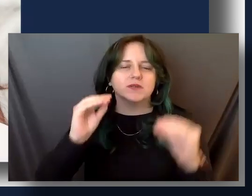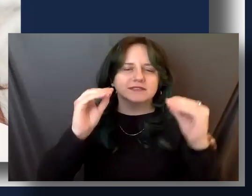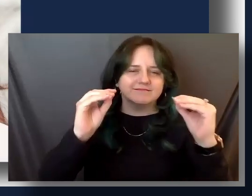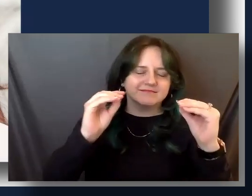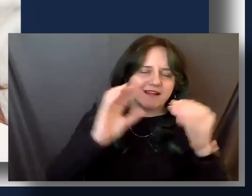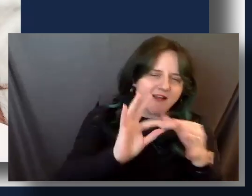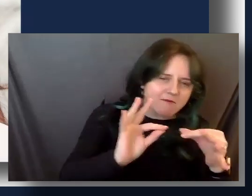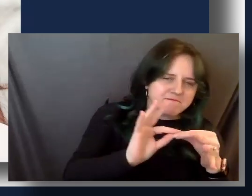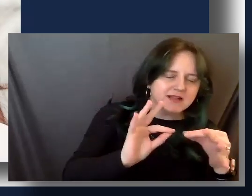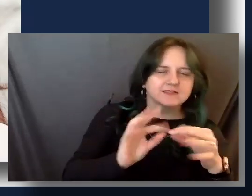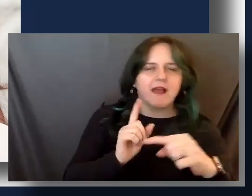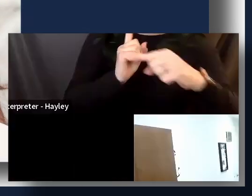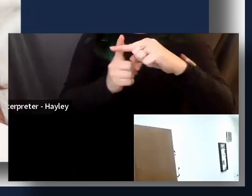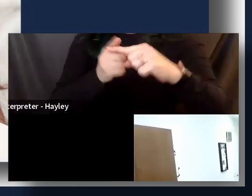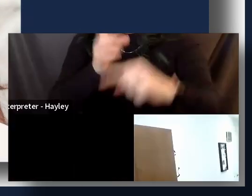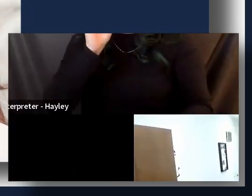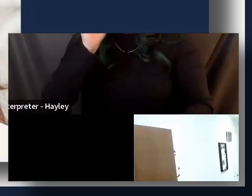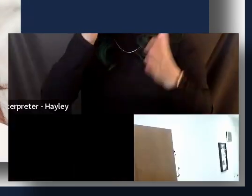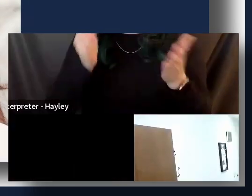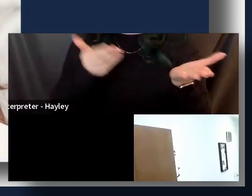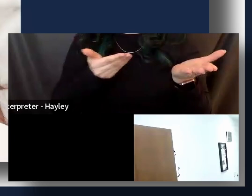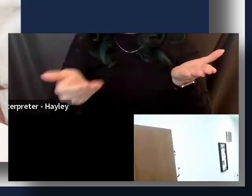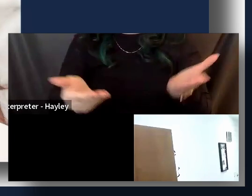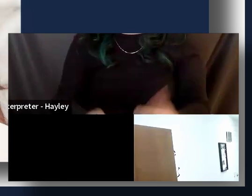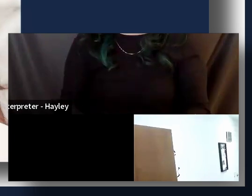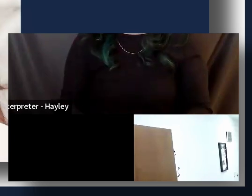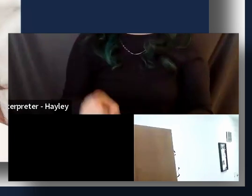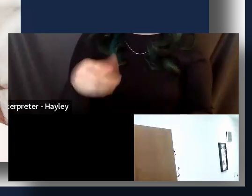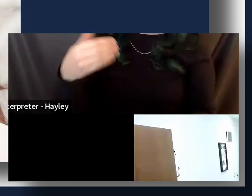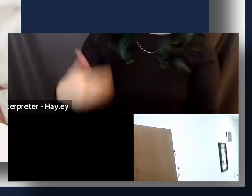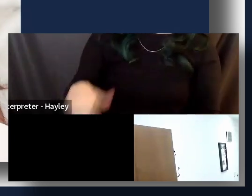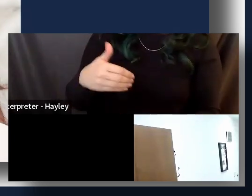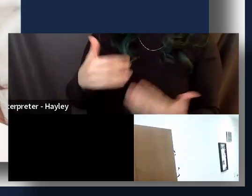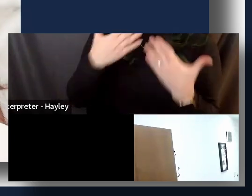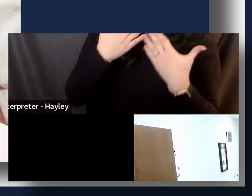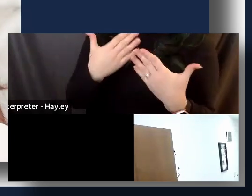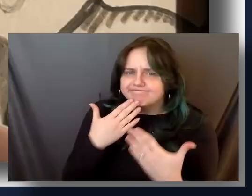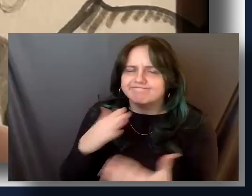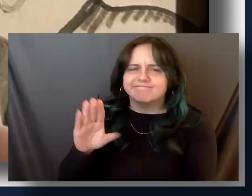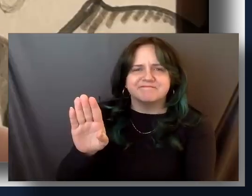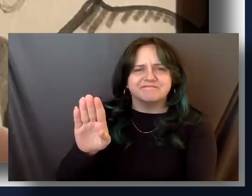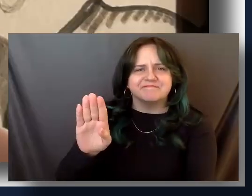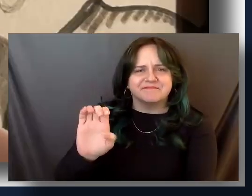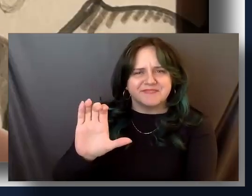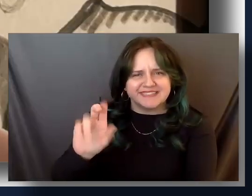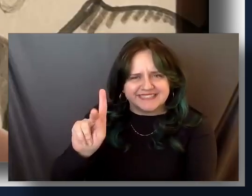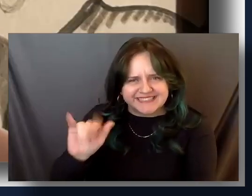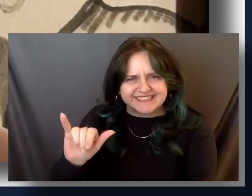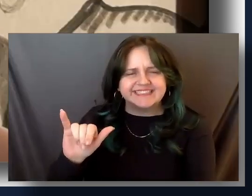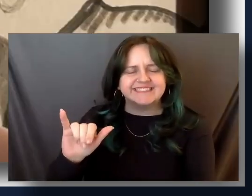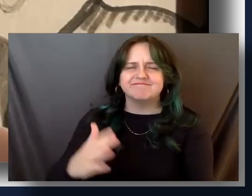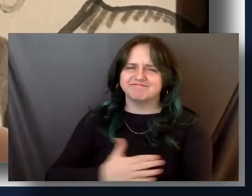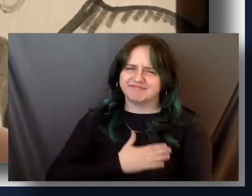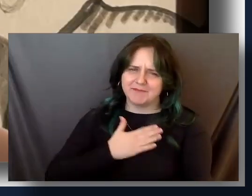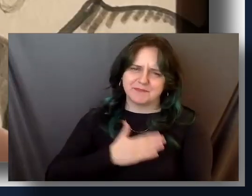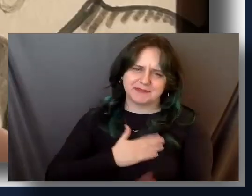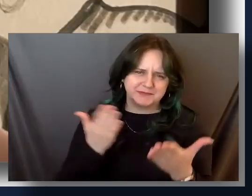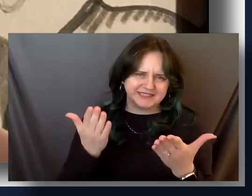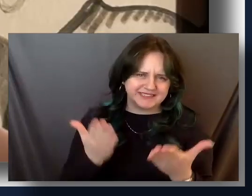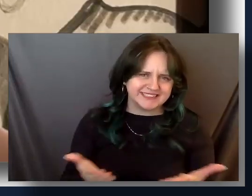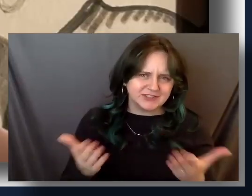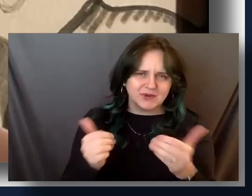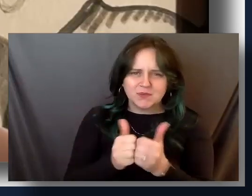comments and for our speaker introduction. Thank you so much, Becky. It really is my pleasure